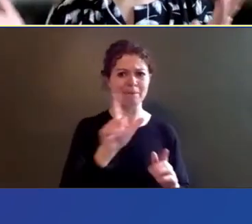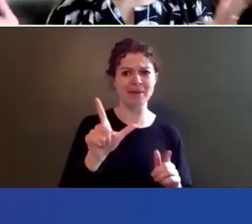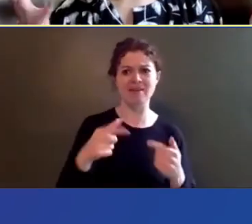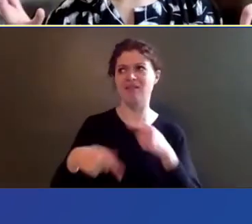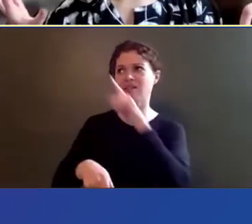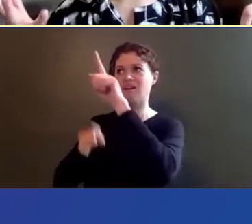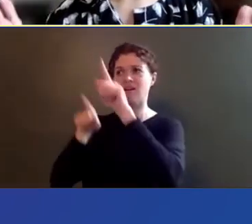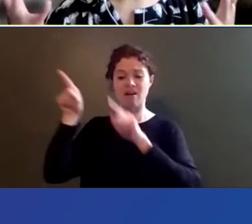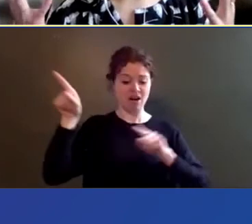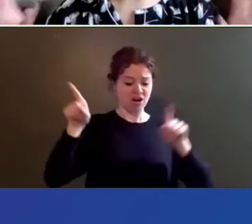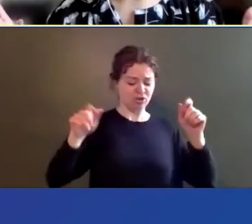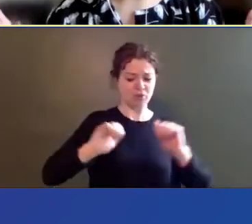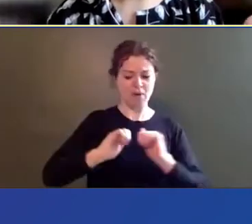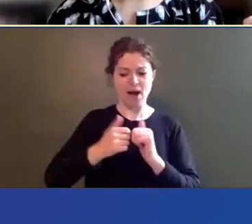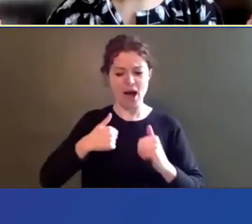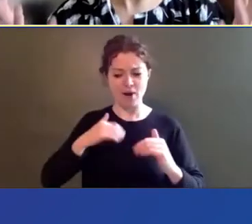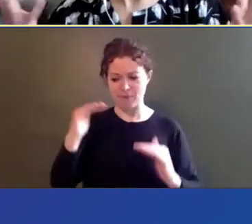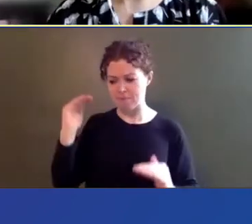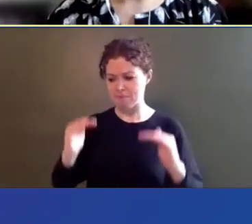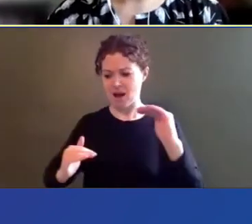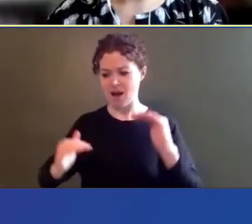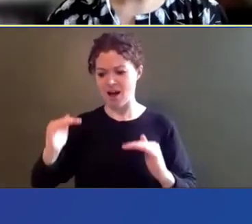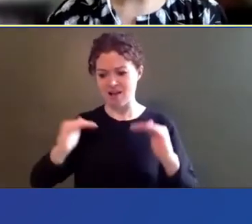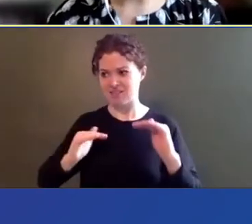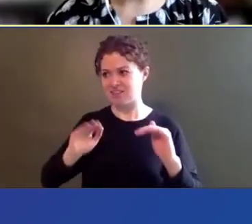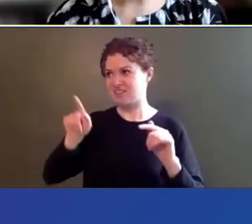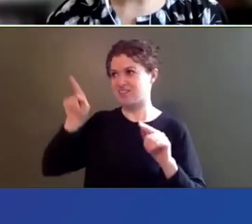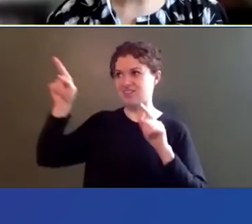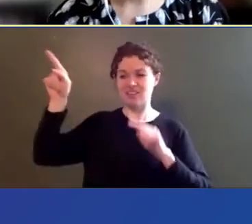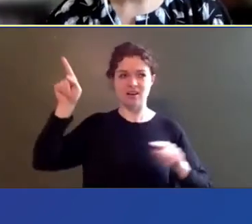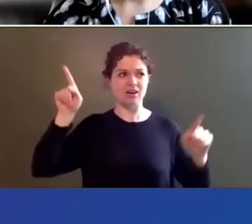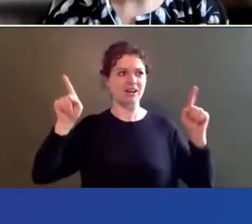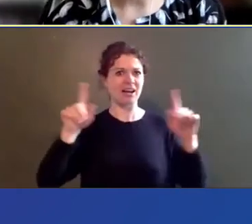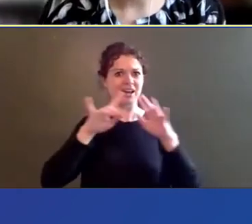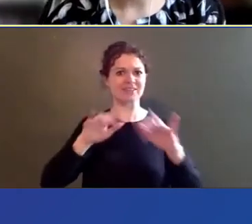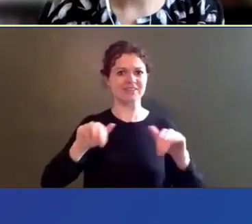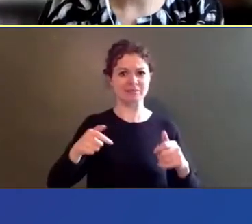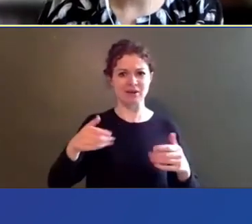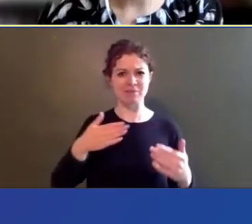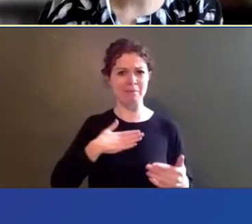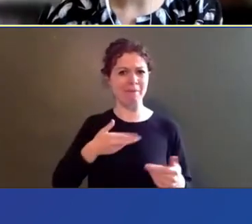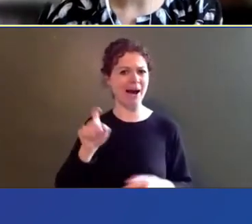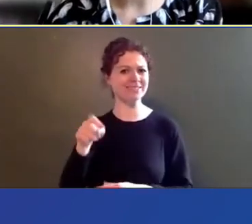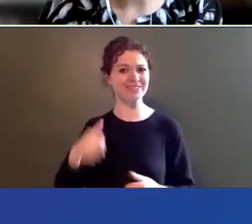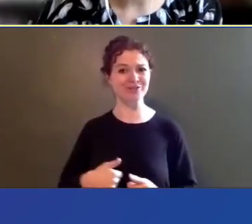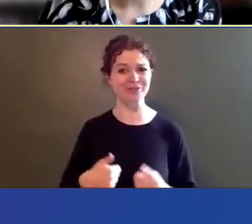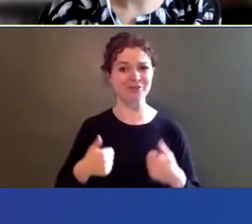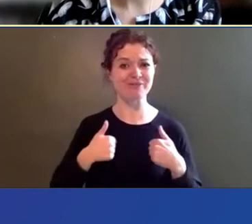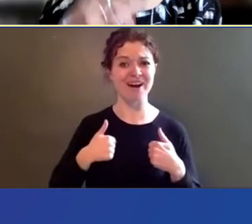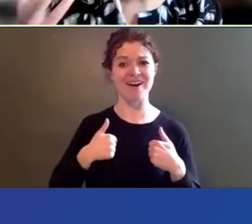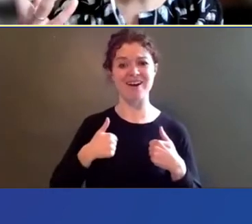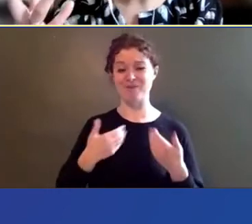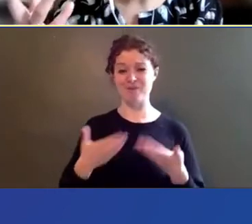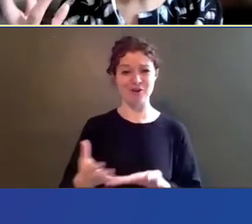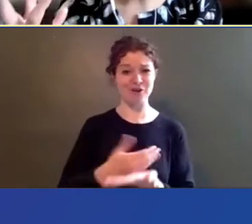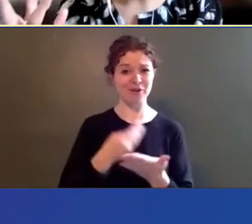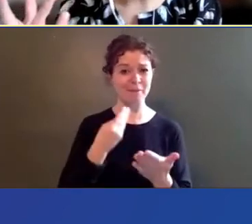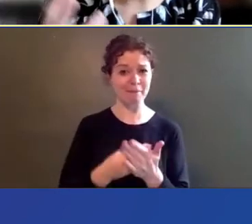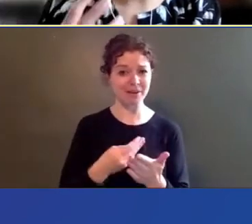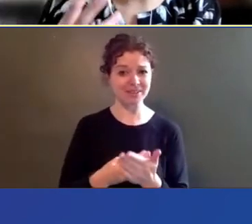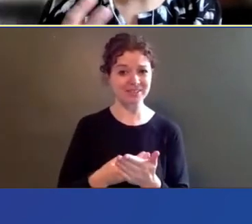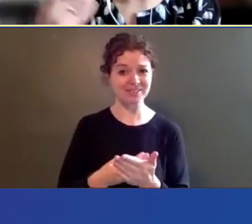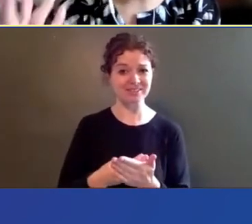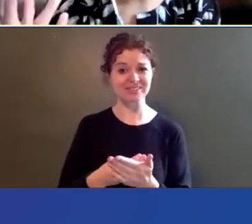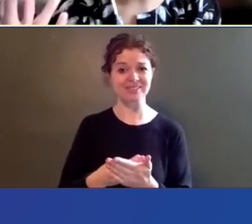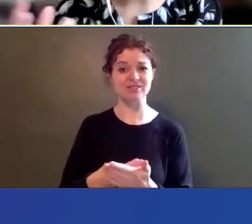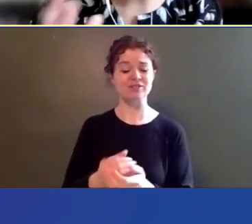while balancing the need to survive and make money? And so the pandemic revealed some of that and